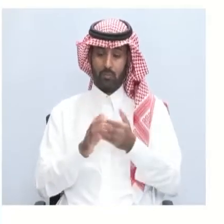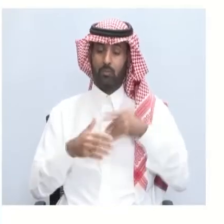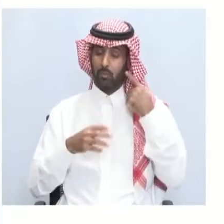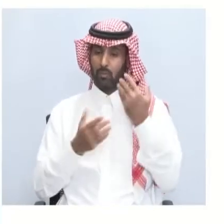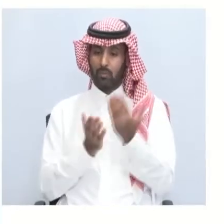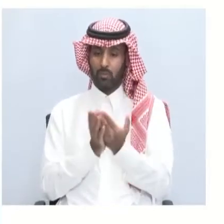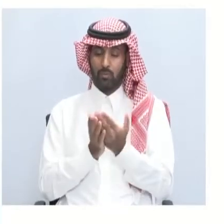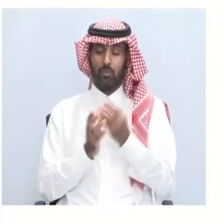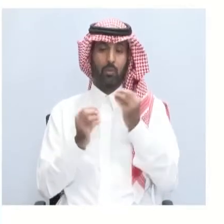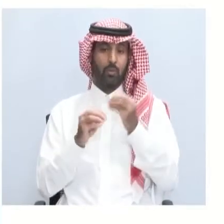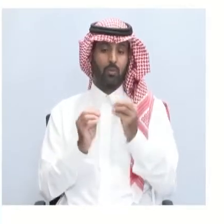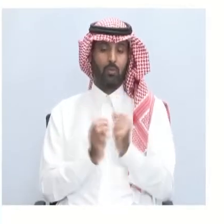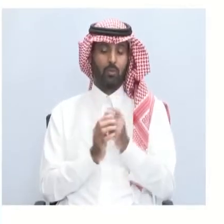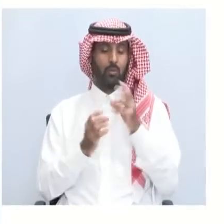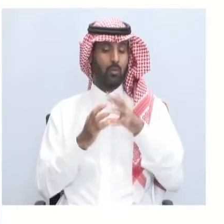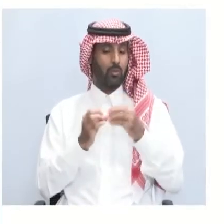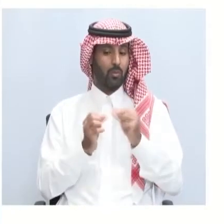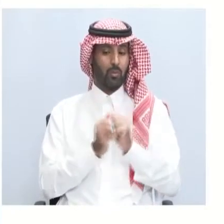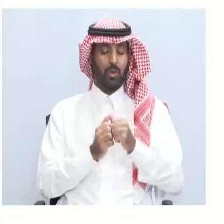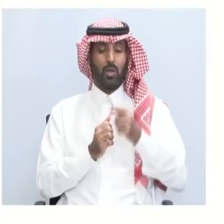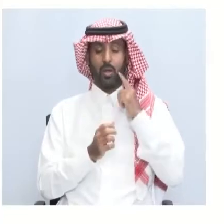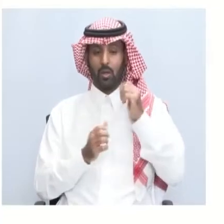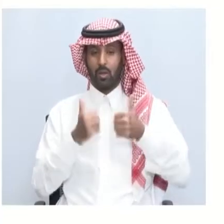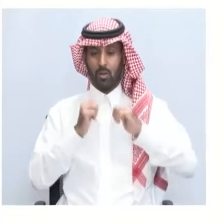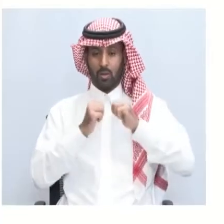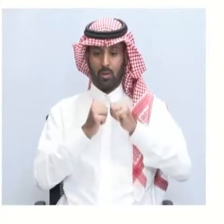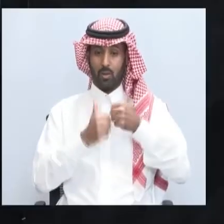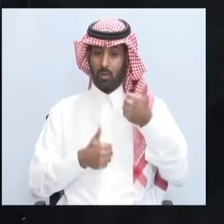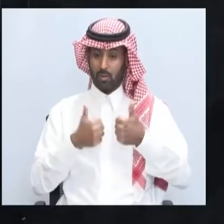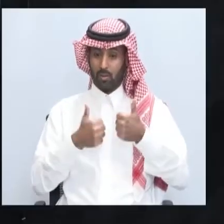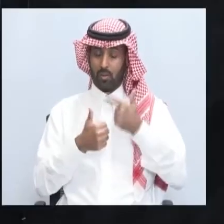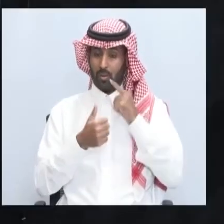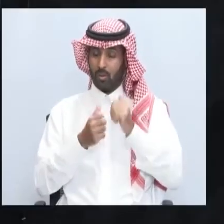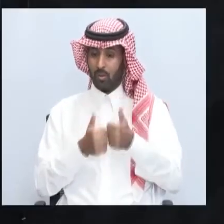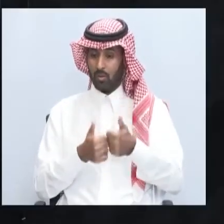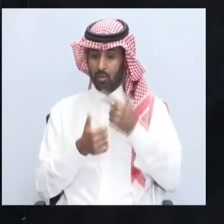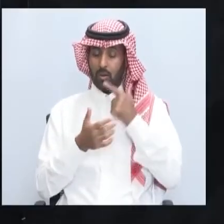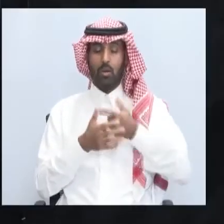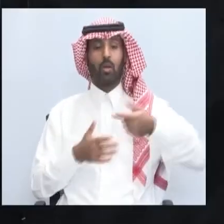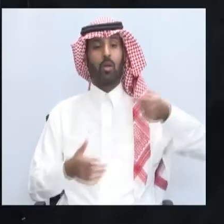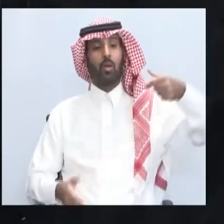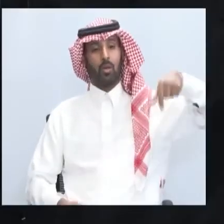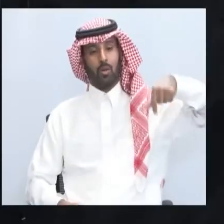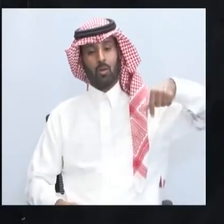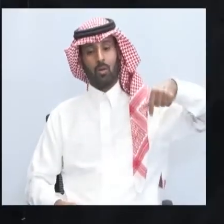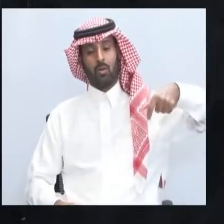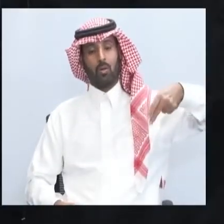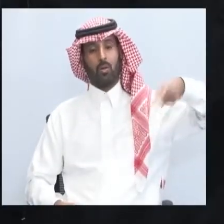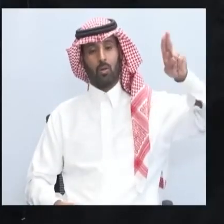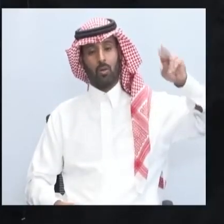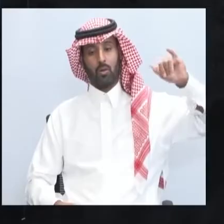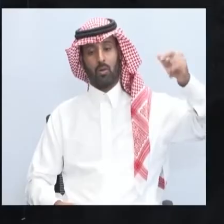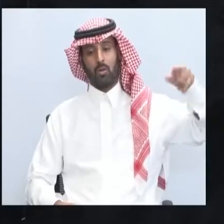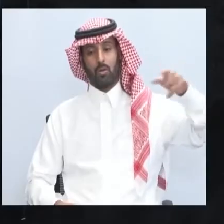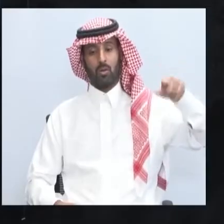and more. What's the meaning of the word quiz show? What's the meaning of the word quiz? You know it from your school